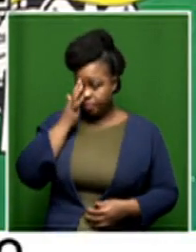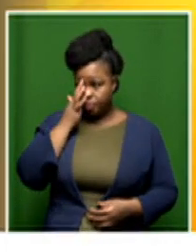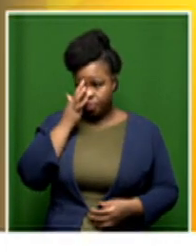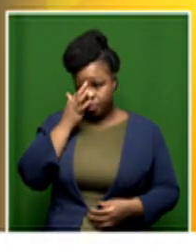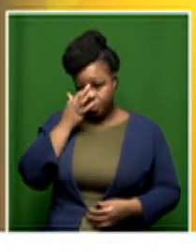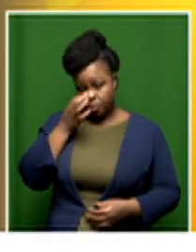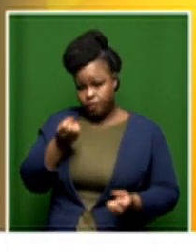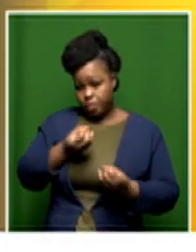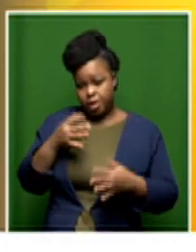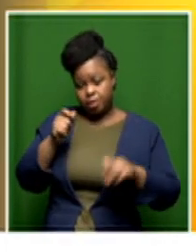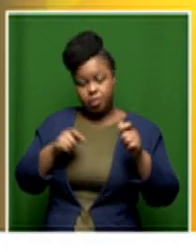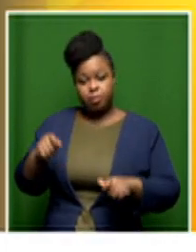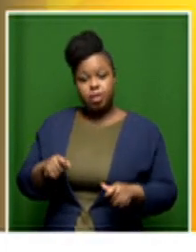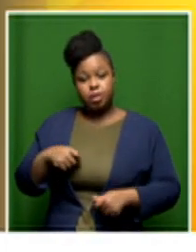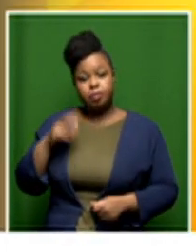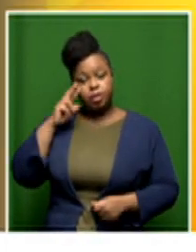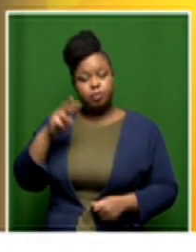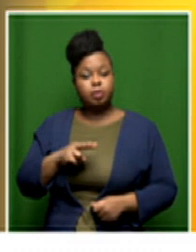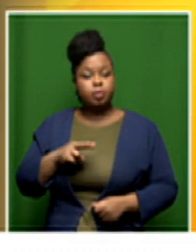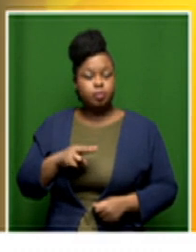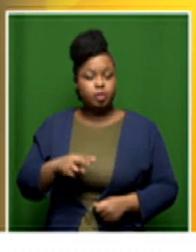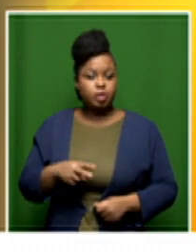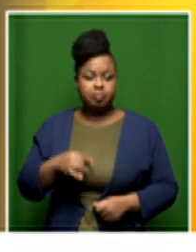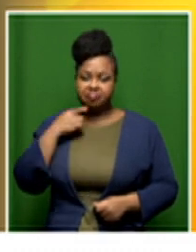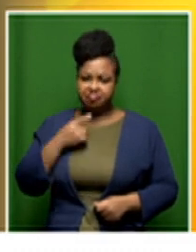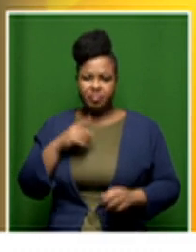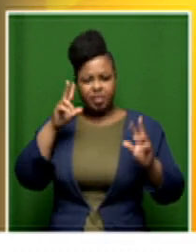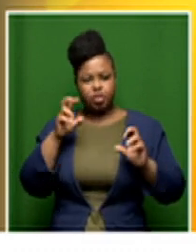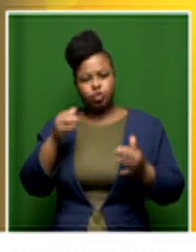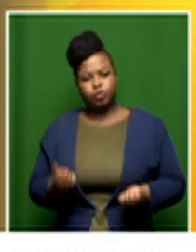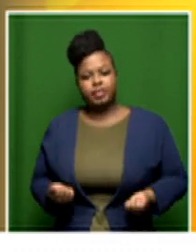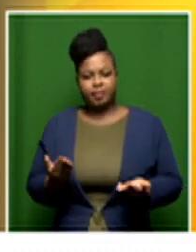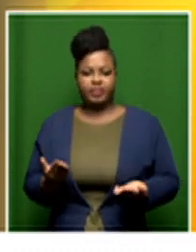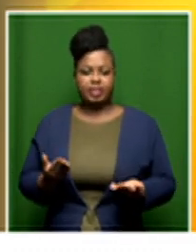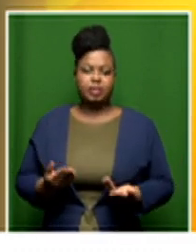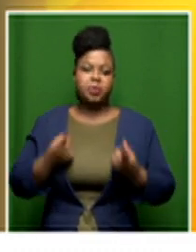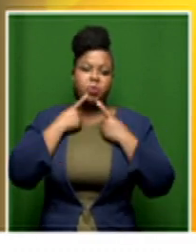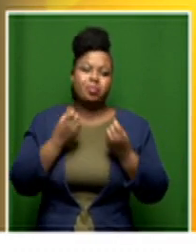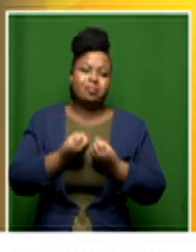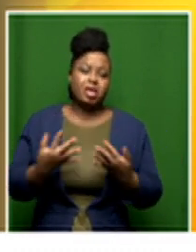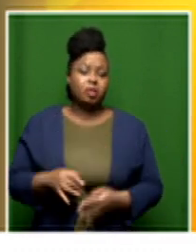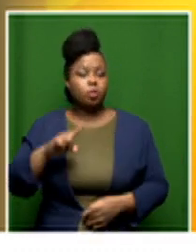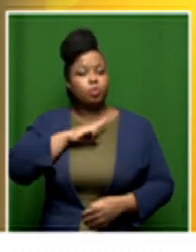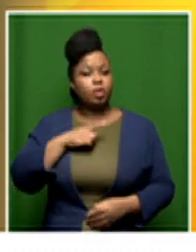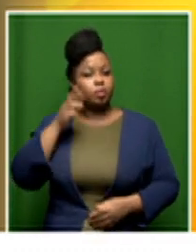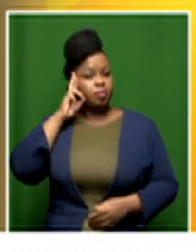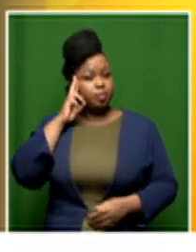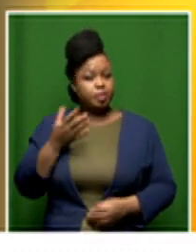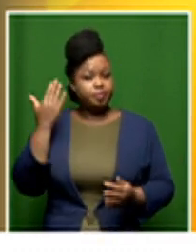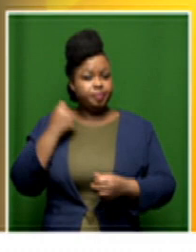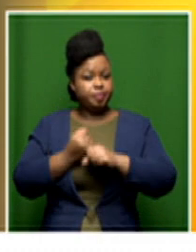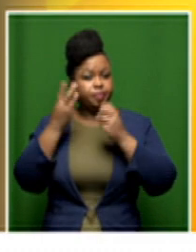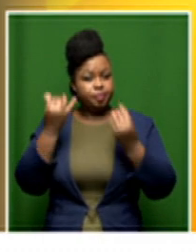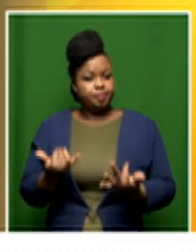in the public discourse here is pretty much issues of service delivery. You will recall in the last financial